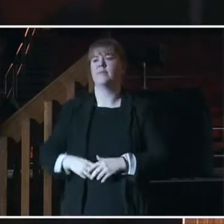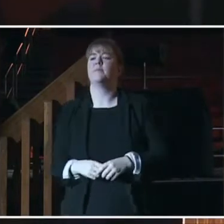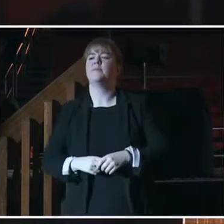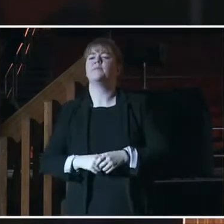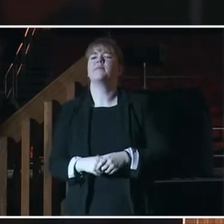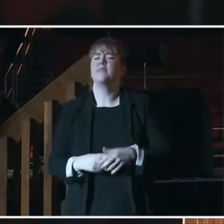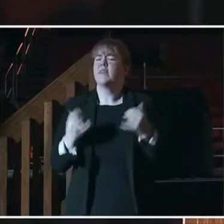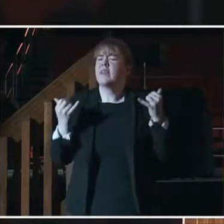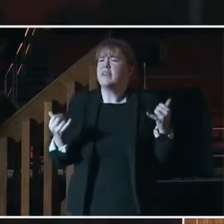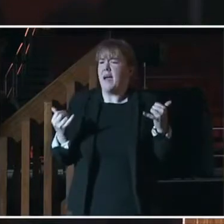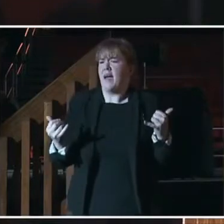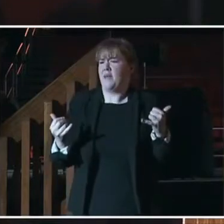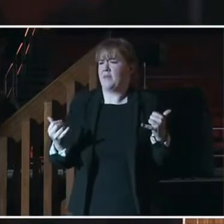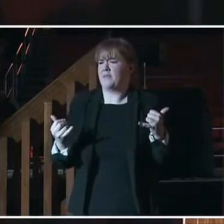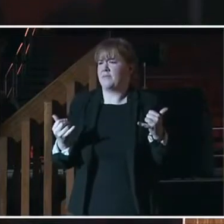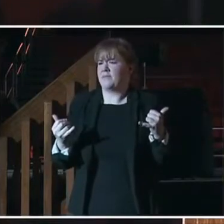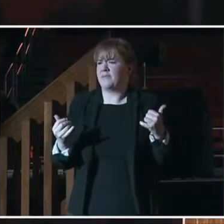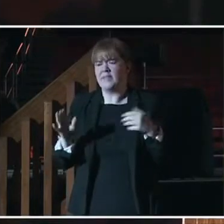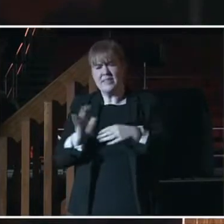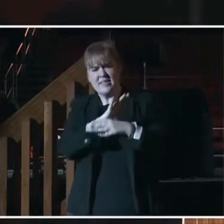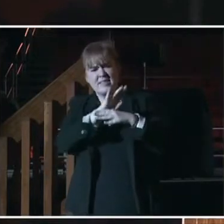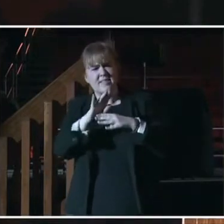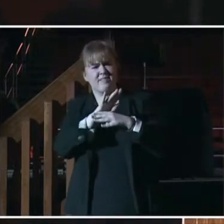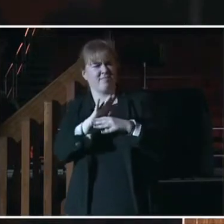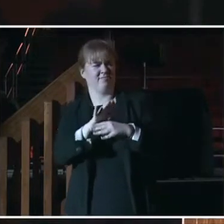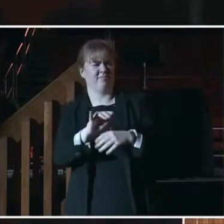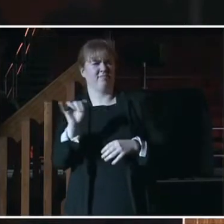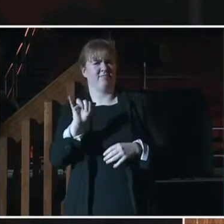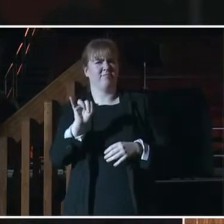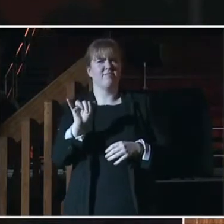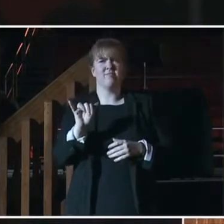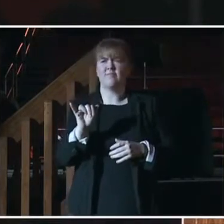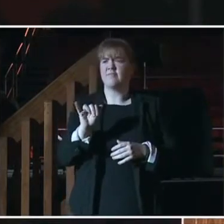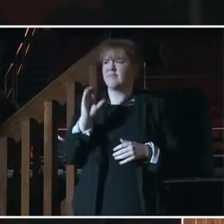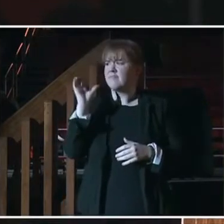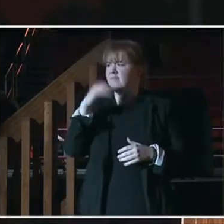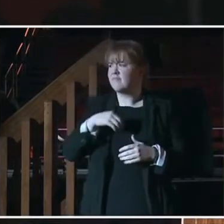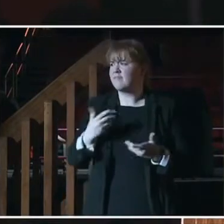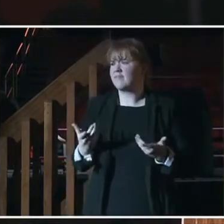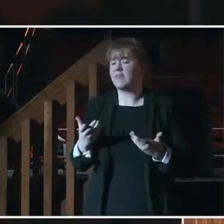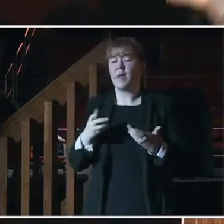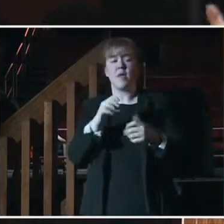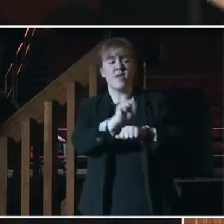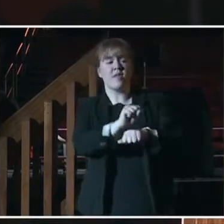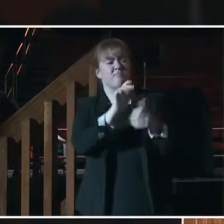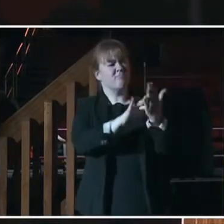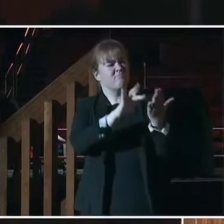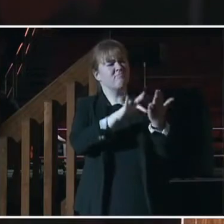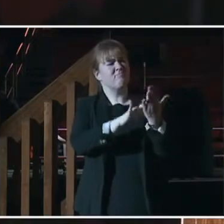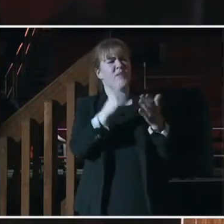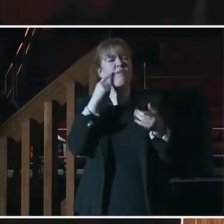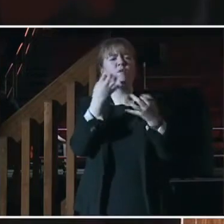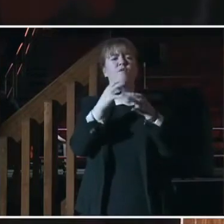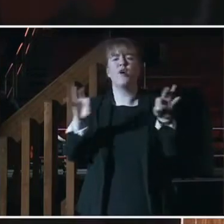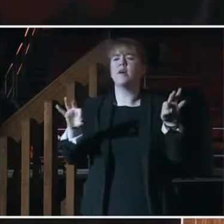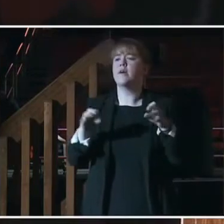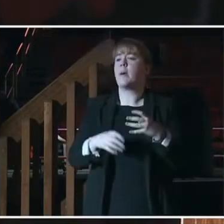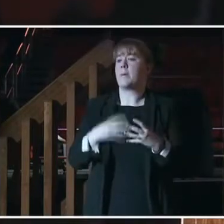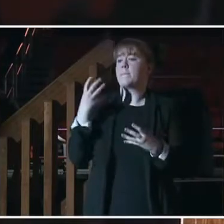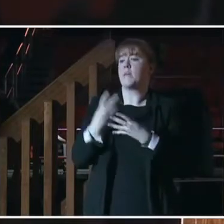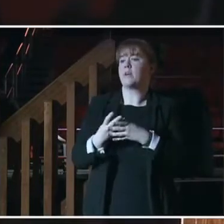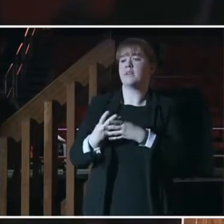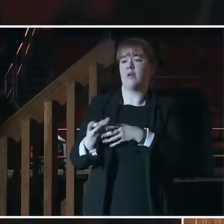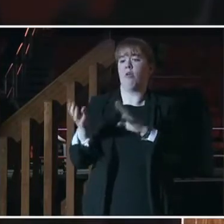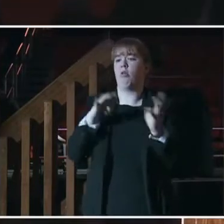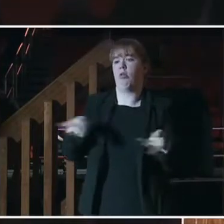even now, industries eerily familiar benefiting from the labor for free from the prison industrial complex I just